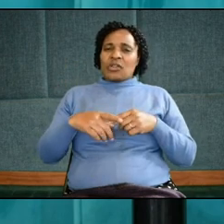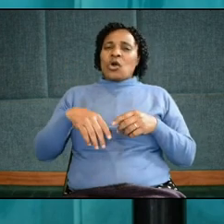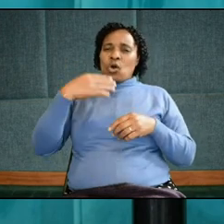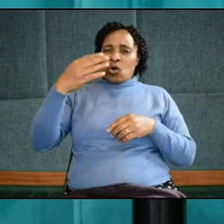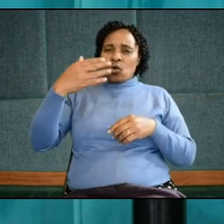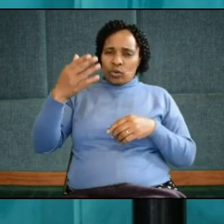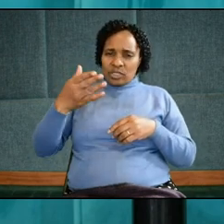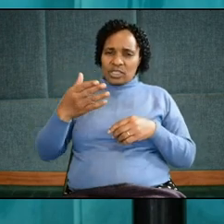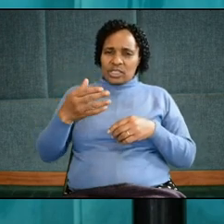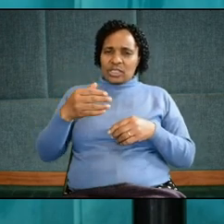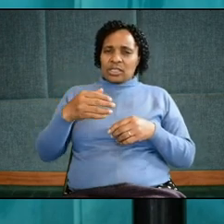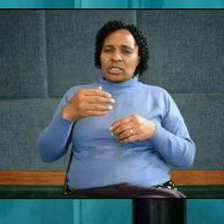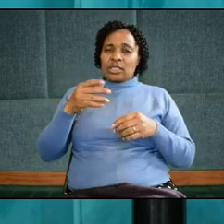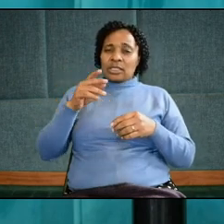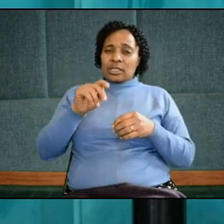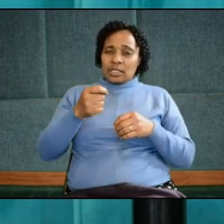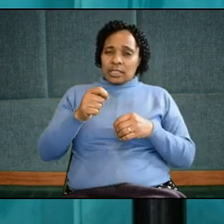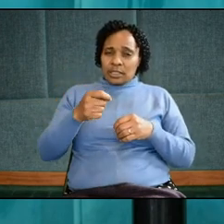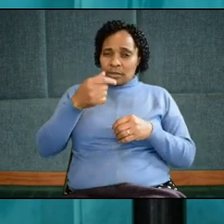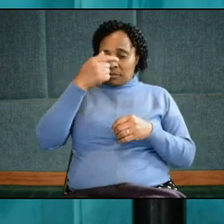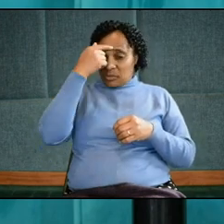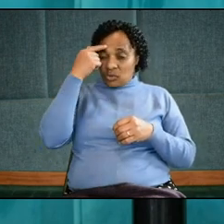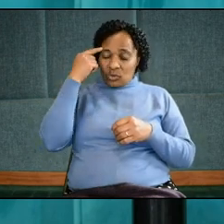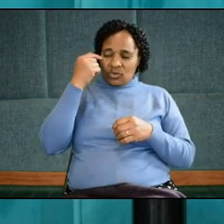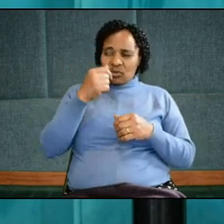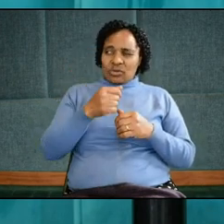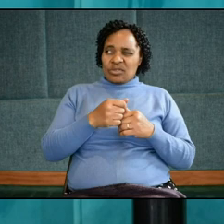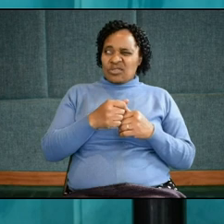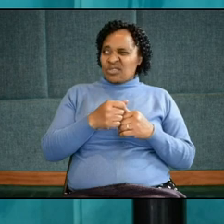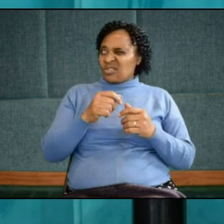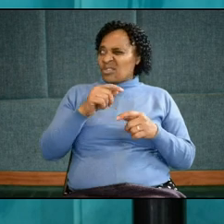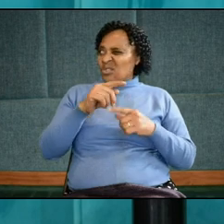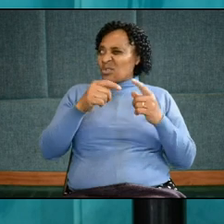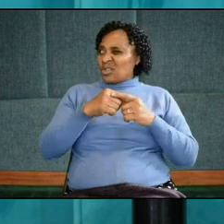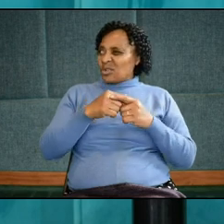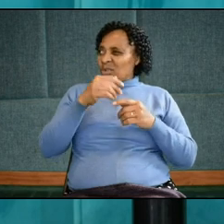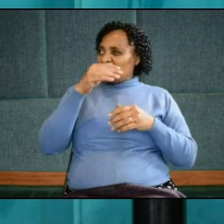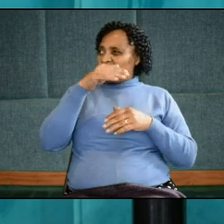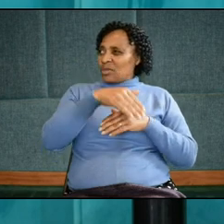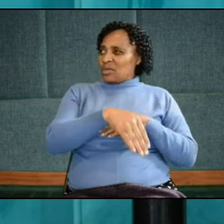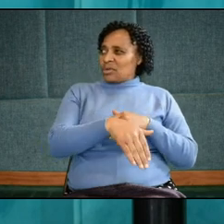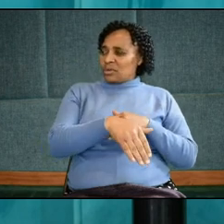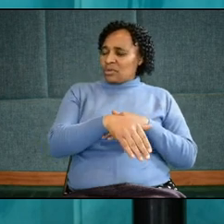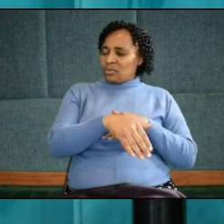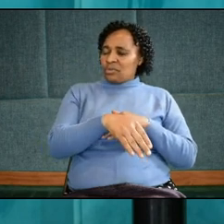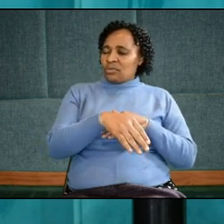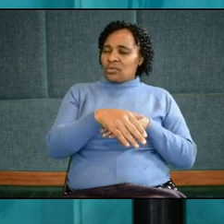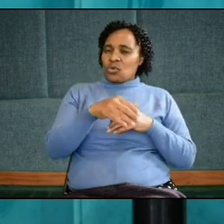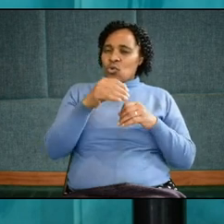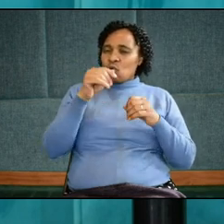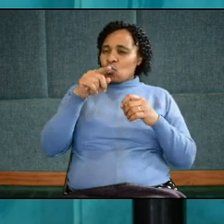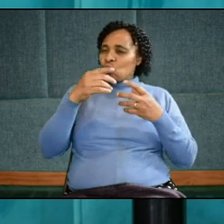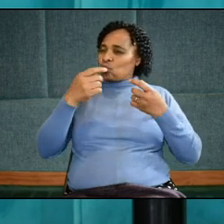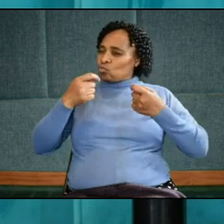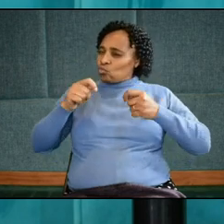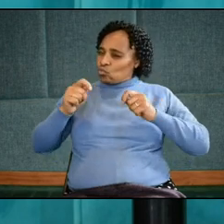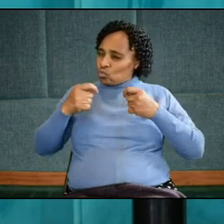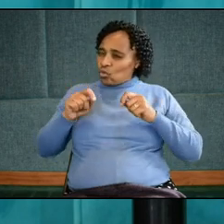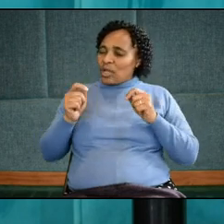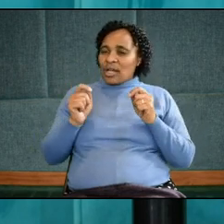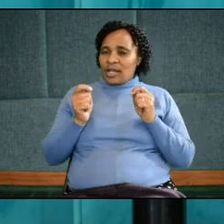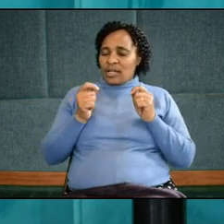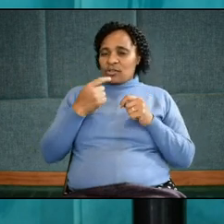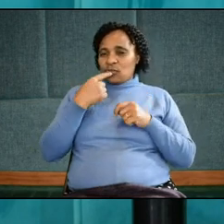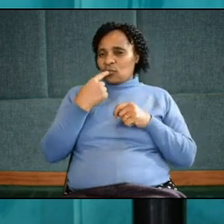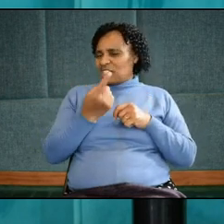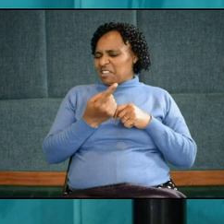the key. Amen, amen. 'Cause, when you're down, you try to